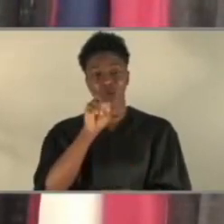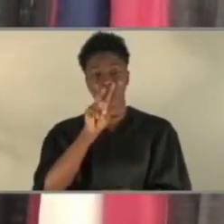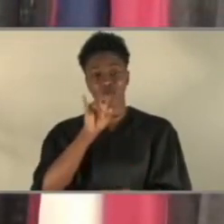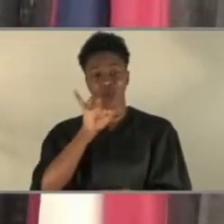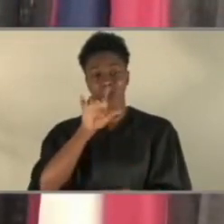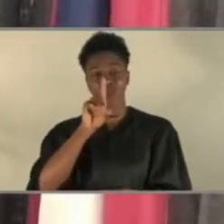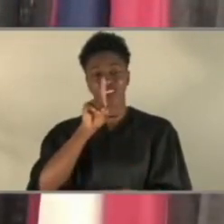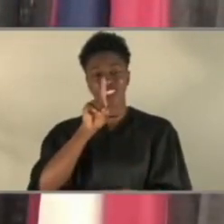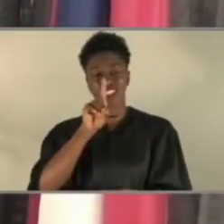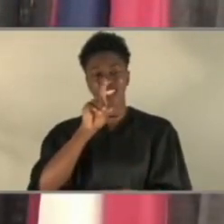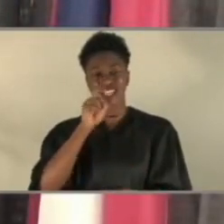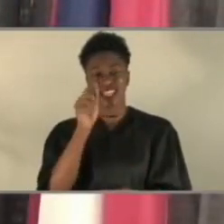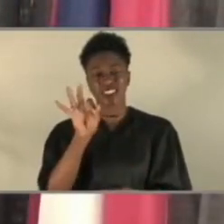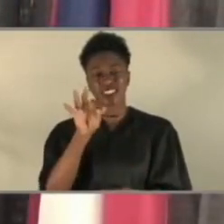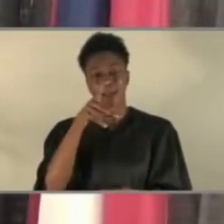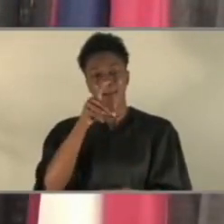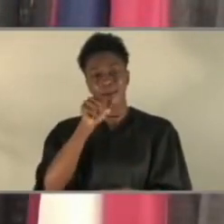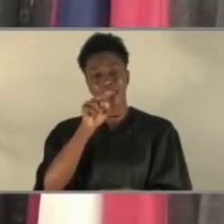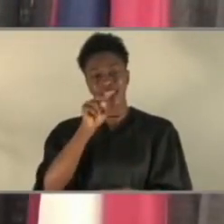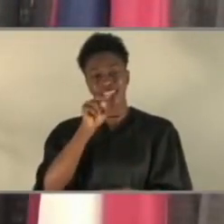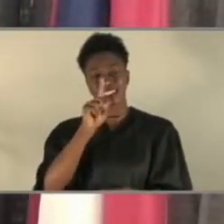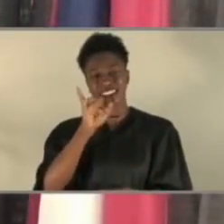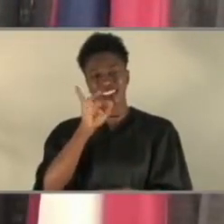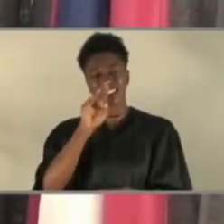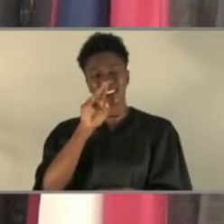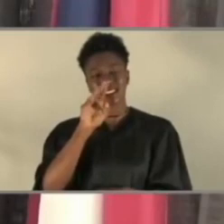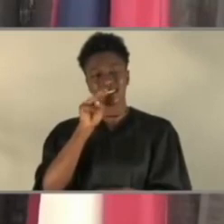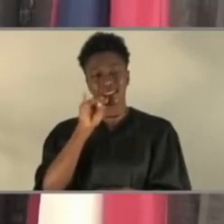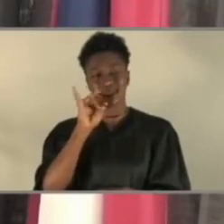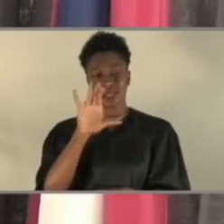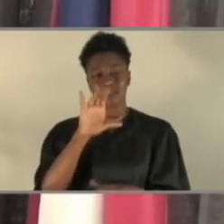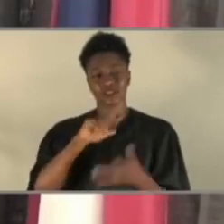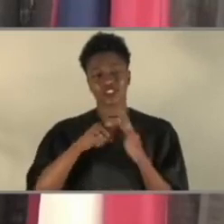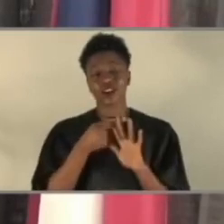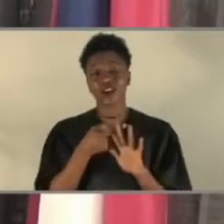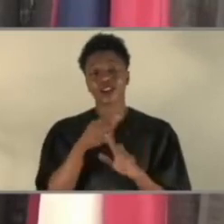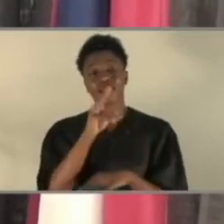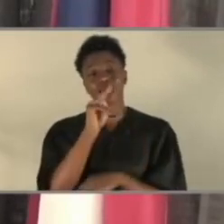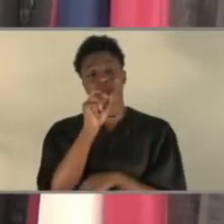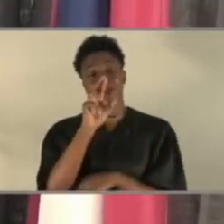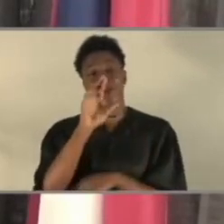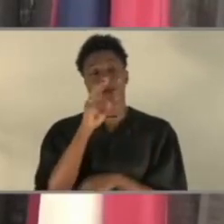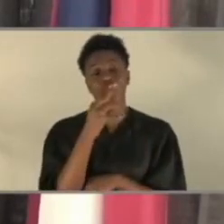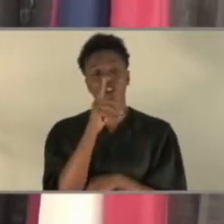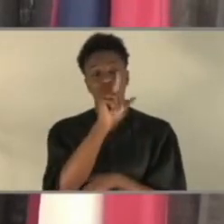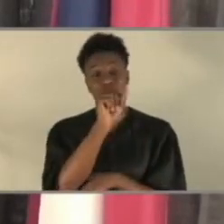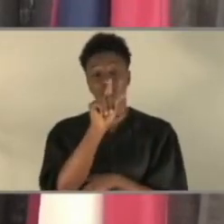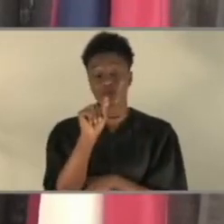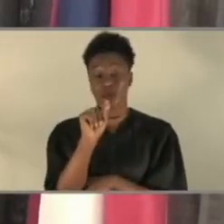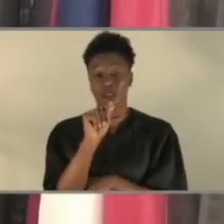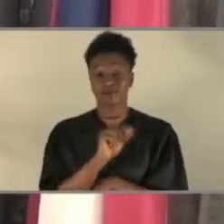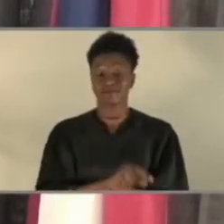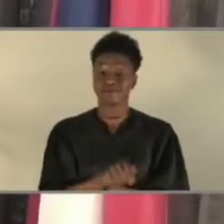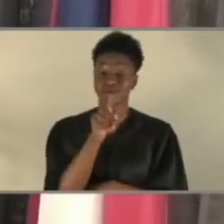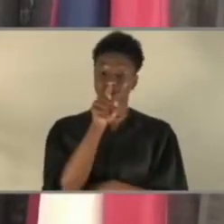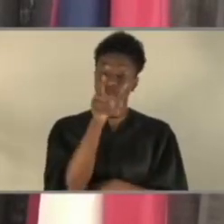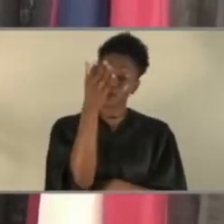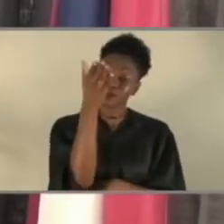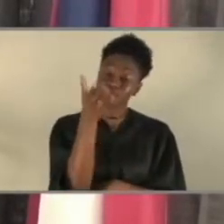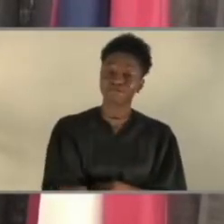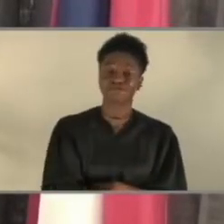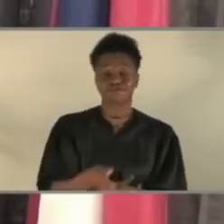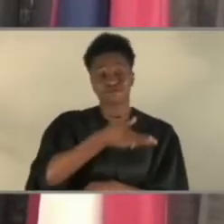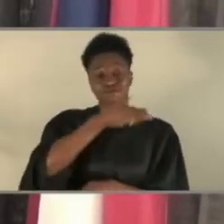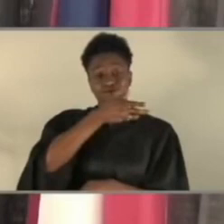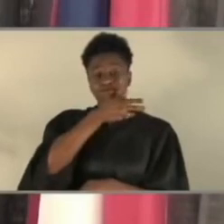COVID-19 pandemic, starting for us in March of 2020. You, my fellow Bulldogs,